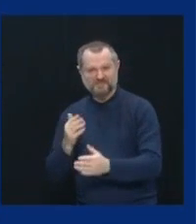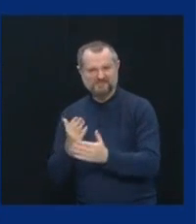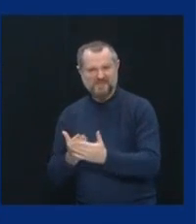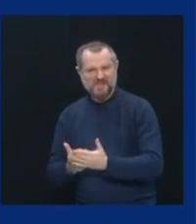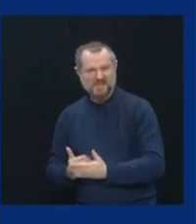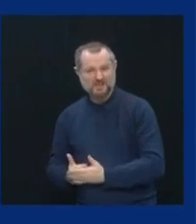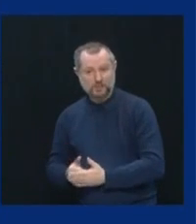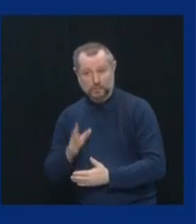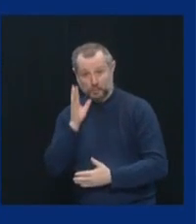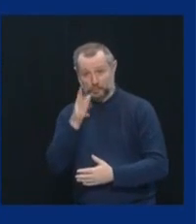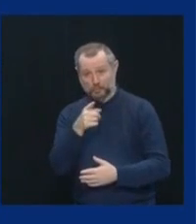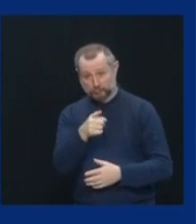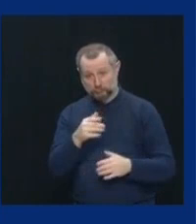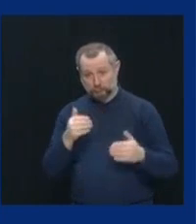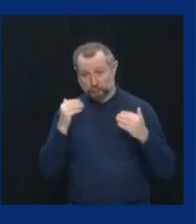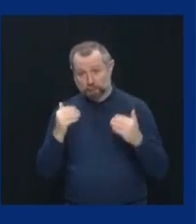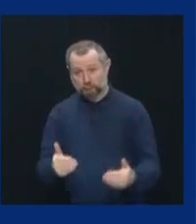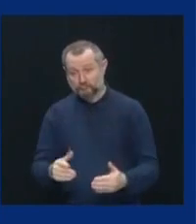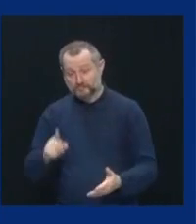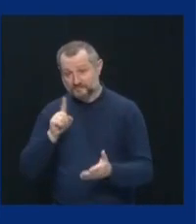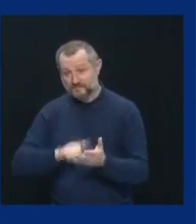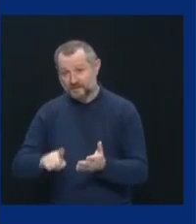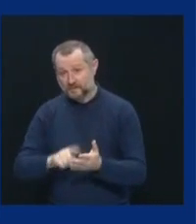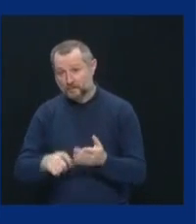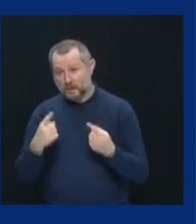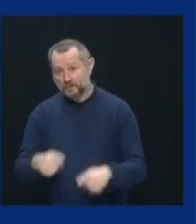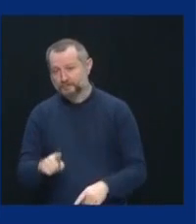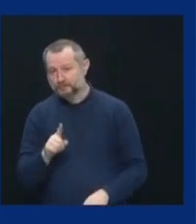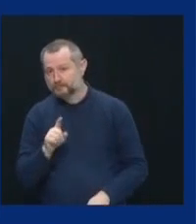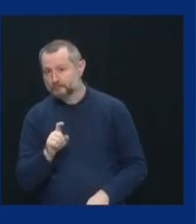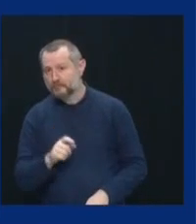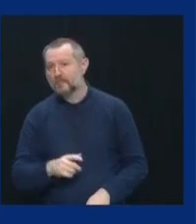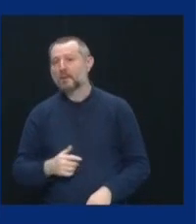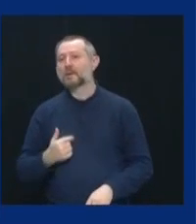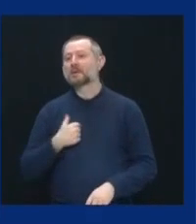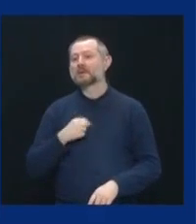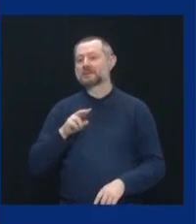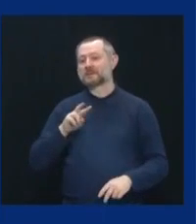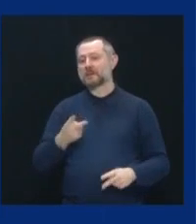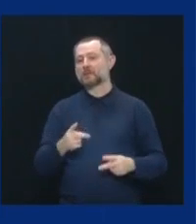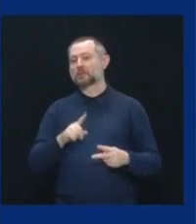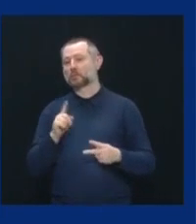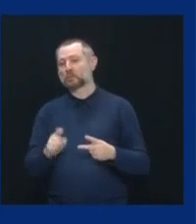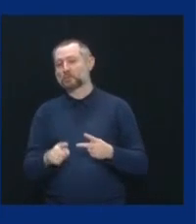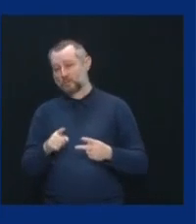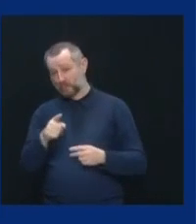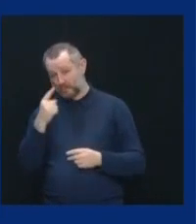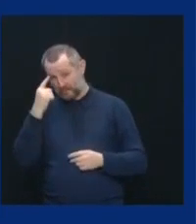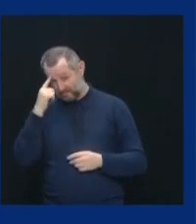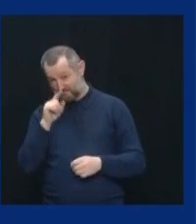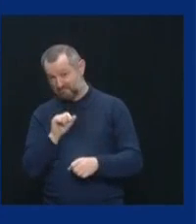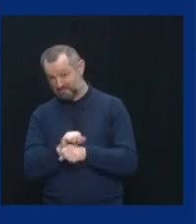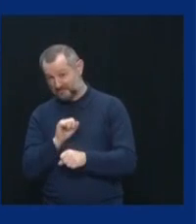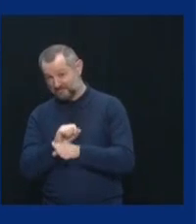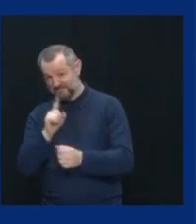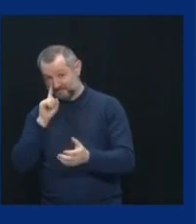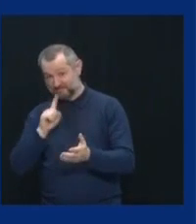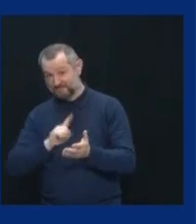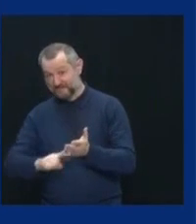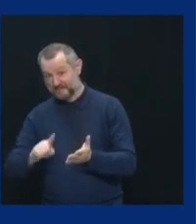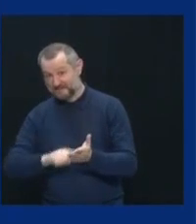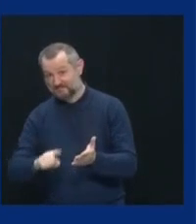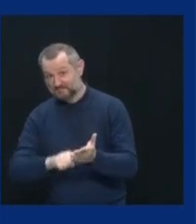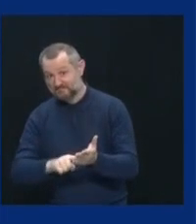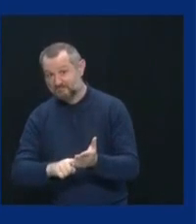an investigation of what has happened so far? And my second part of the question is, do you think that if there wasn't an investigation and